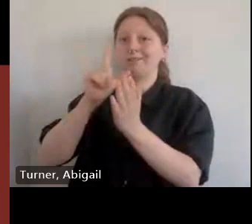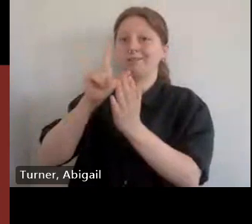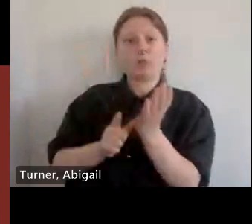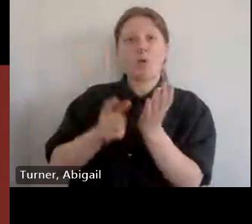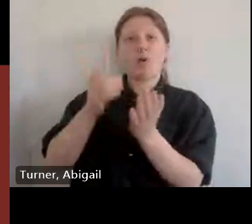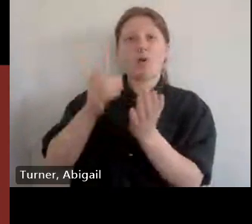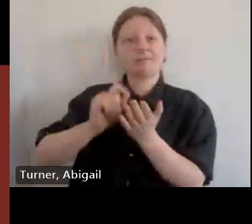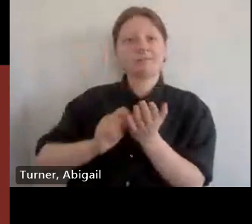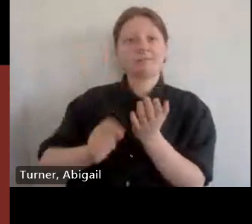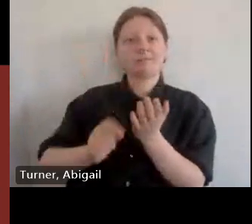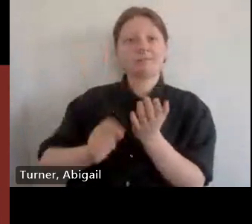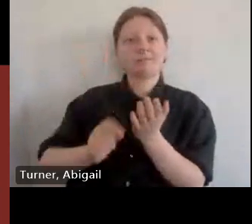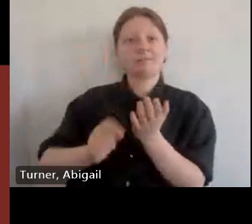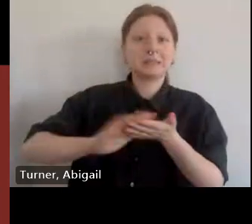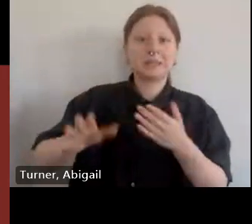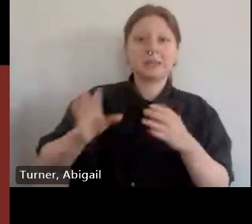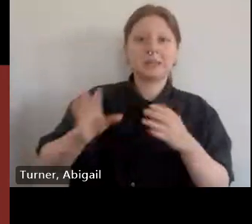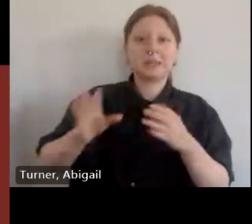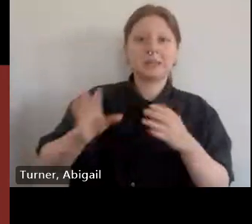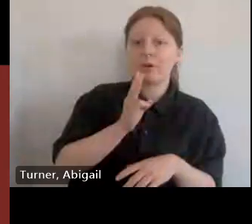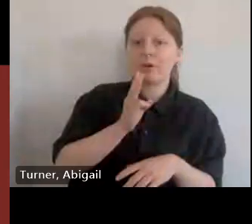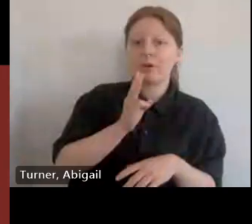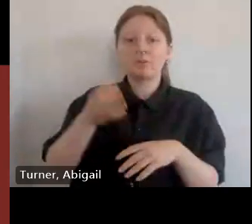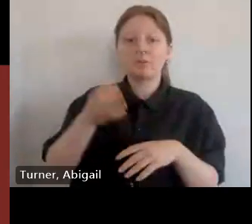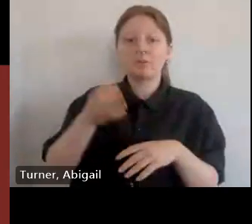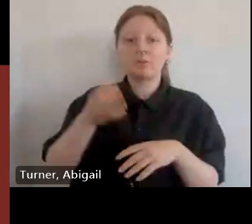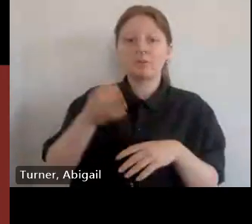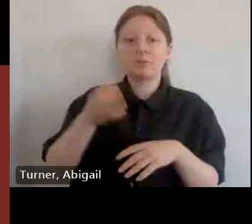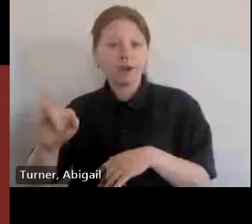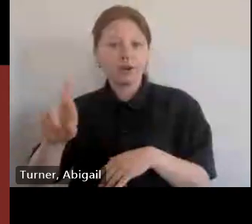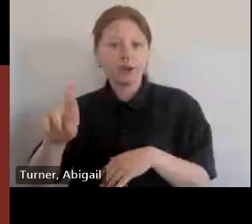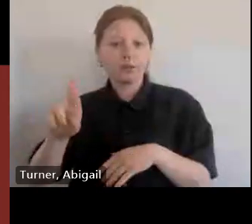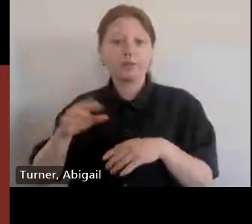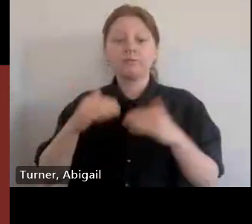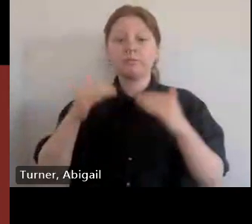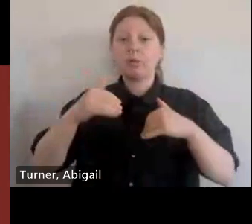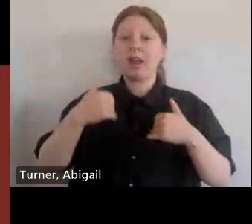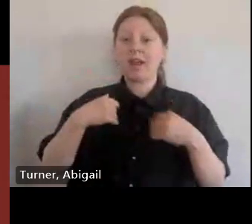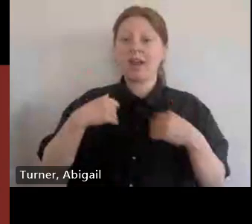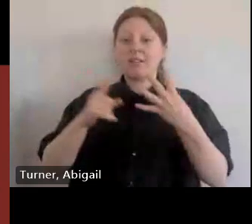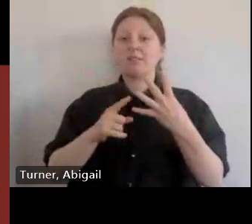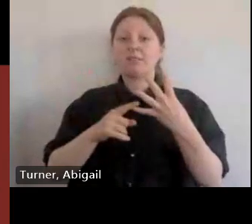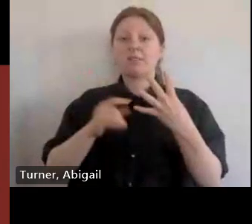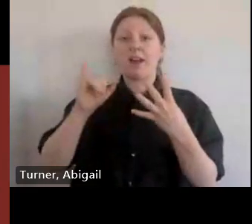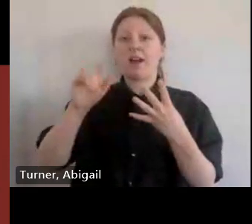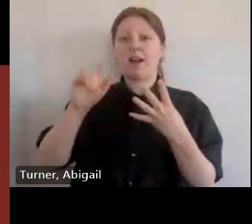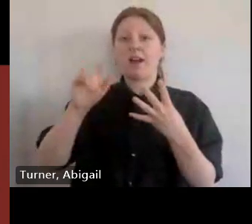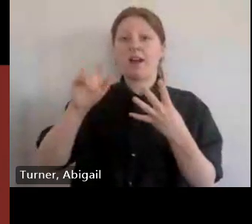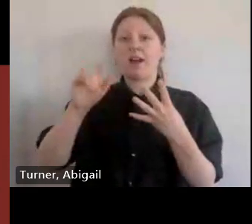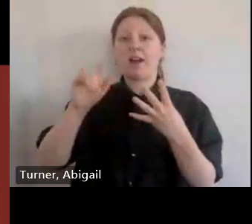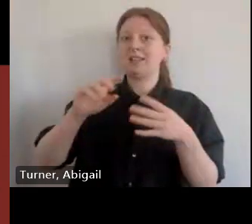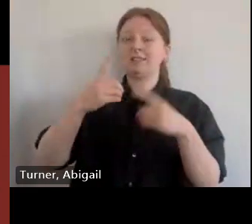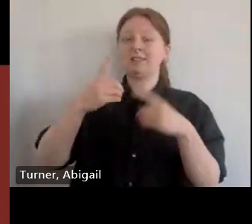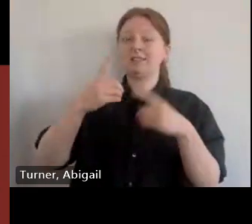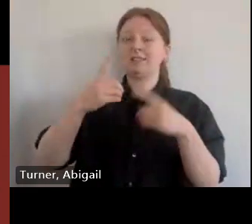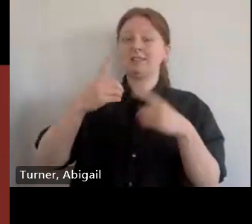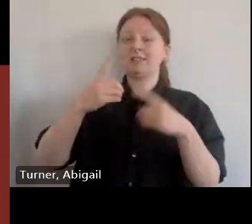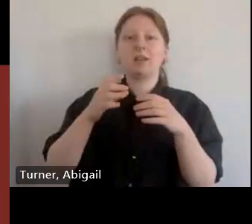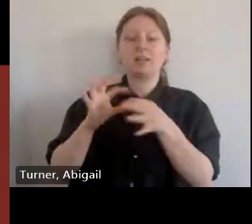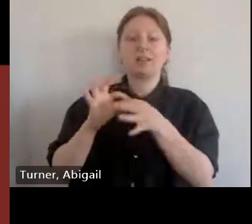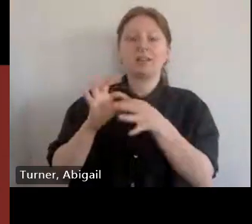We have an IT department, which includes a GIS department, which is a growing field and a needed field in the realm of